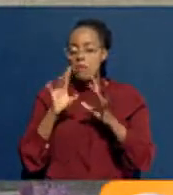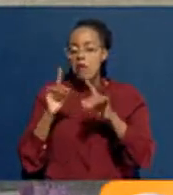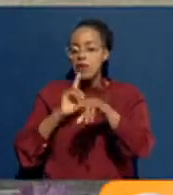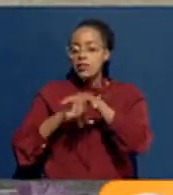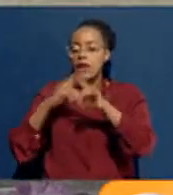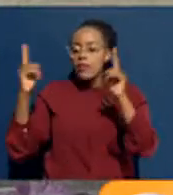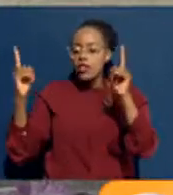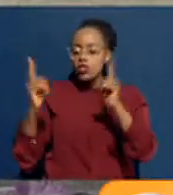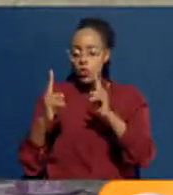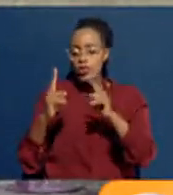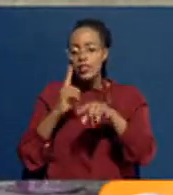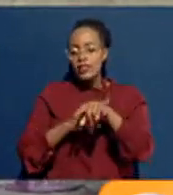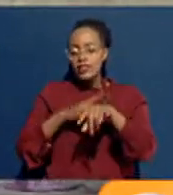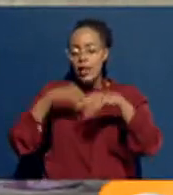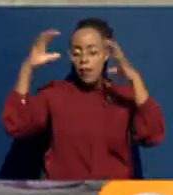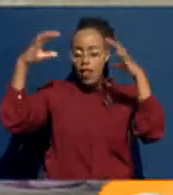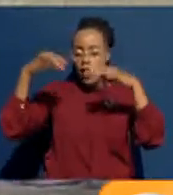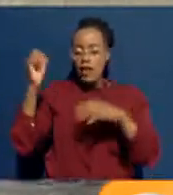rain season in April.